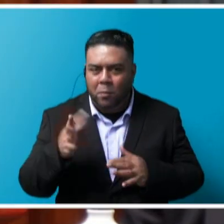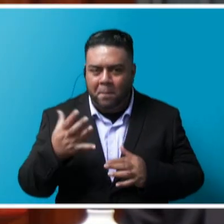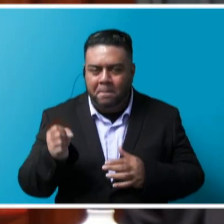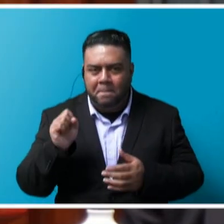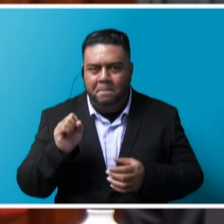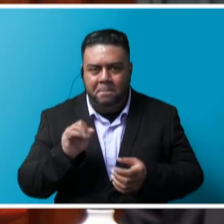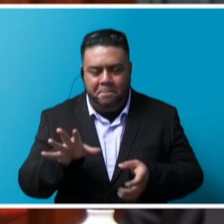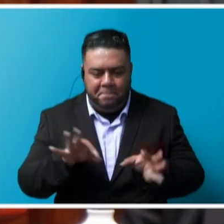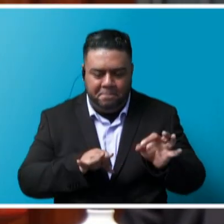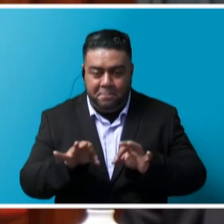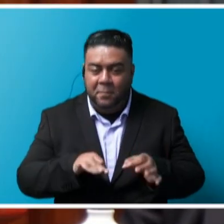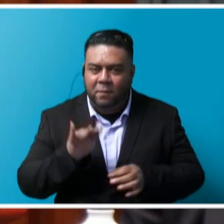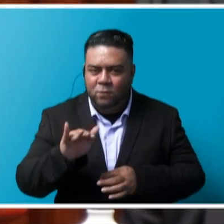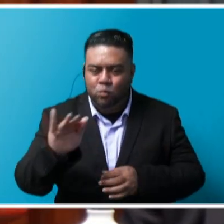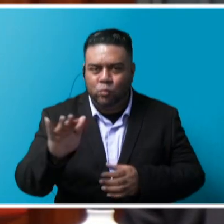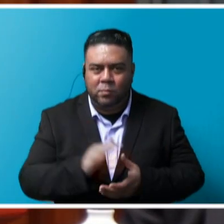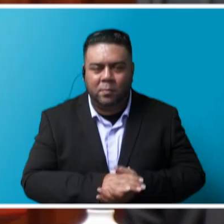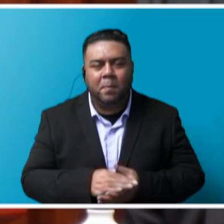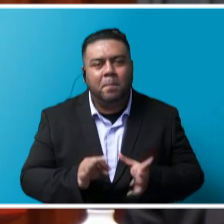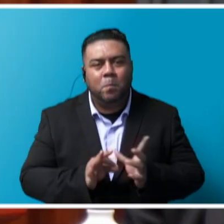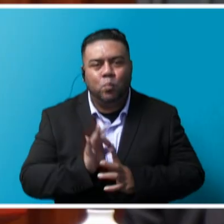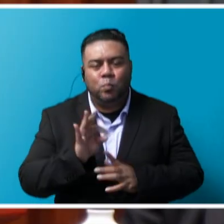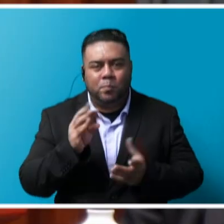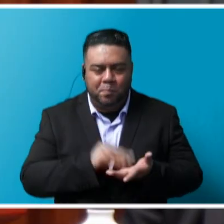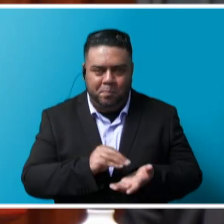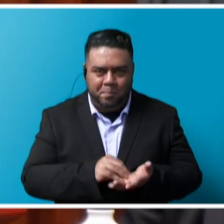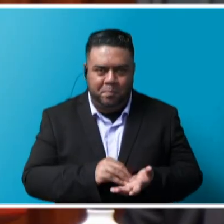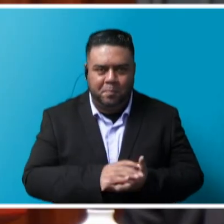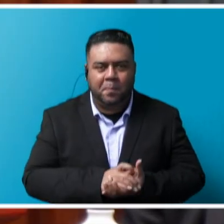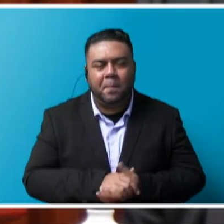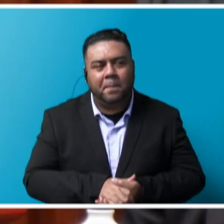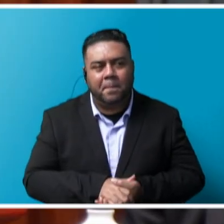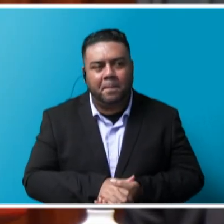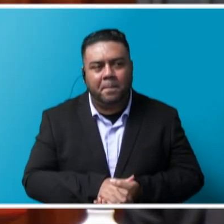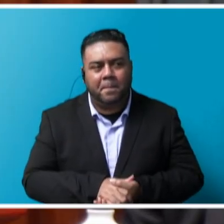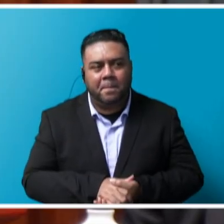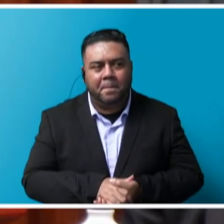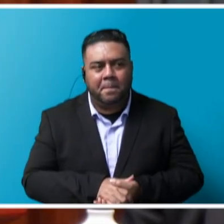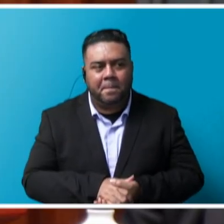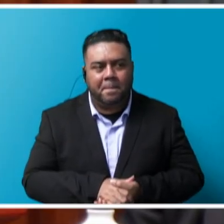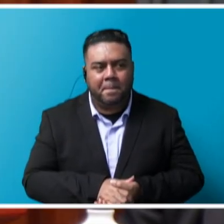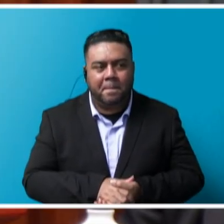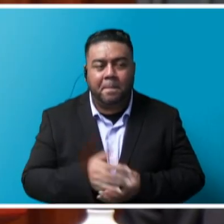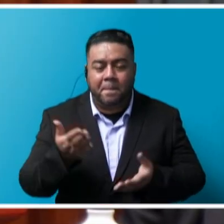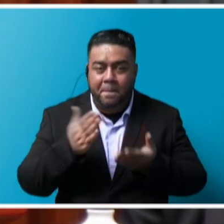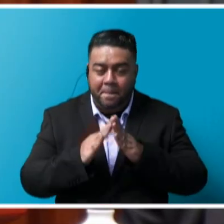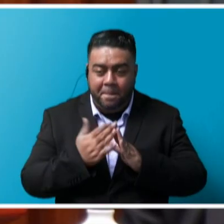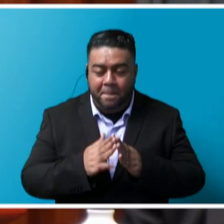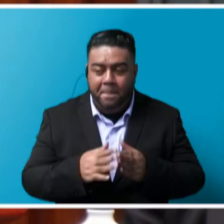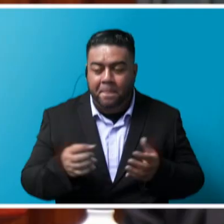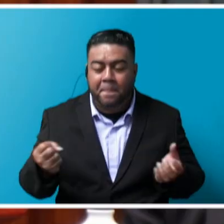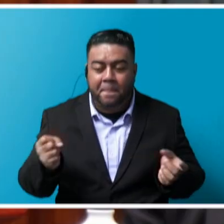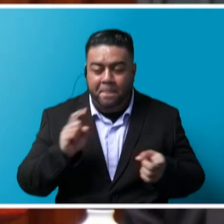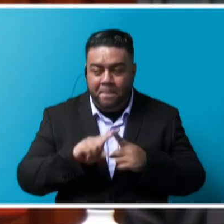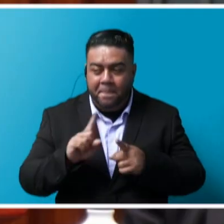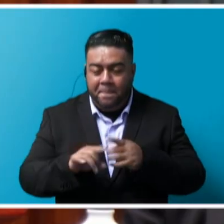plan its future, improve services, and attract investment. And believe that communities experience rapid growth